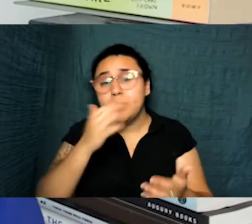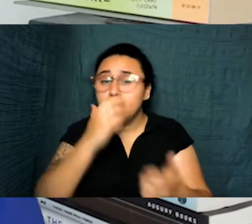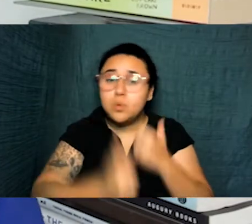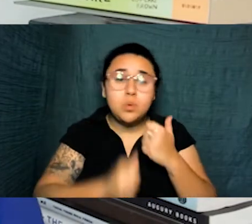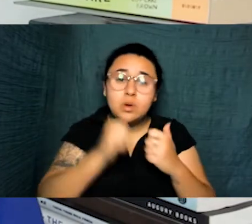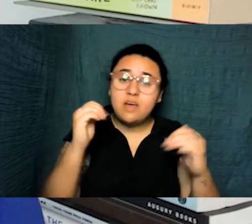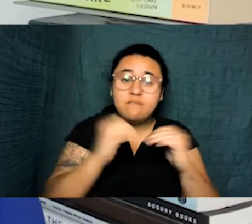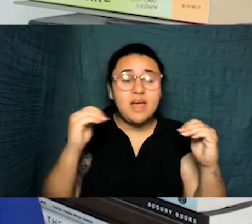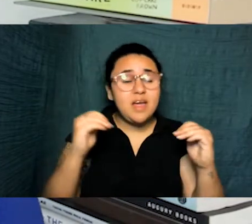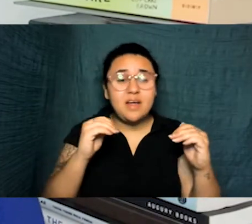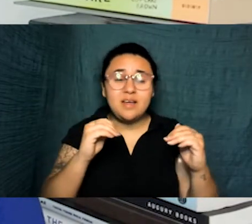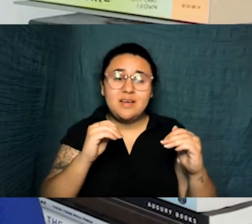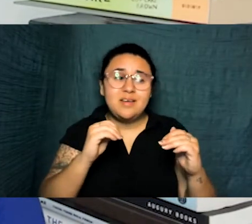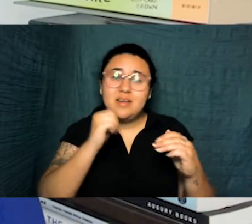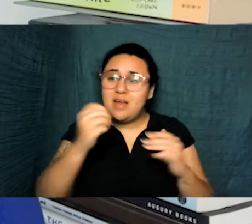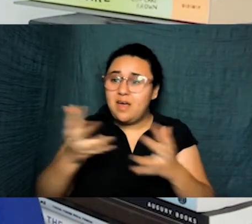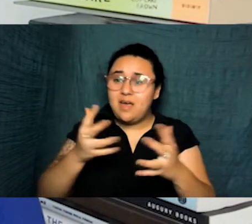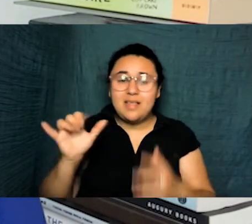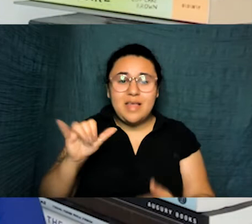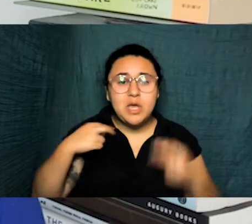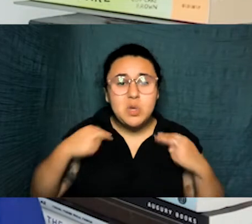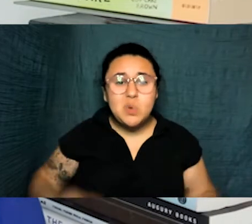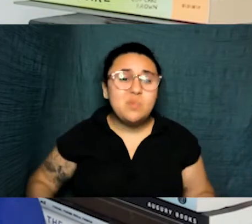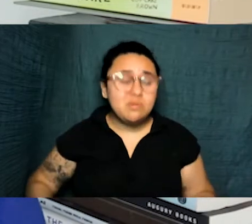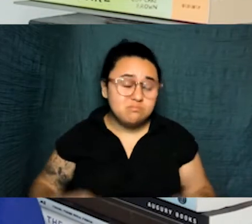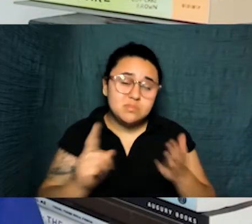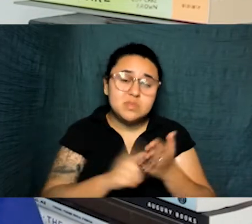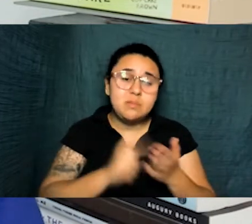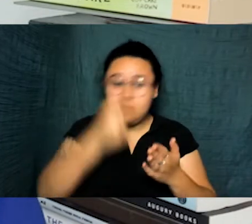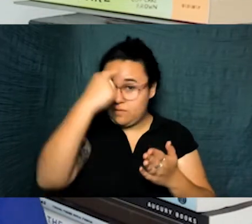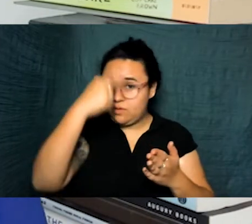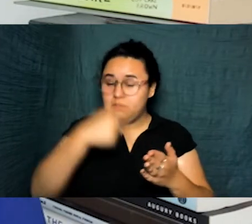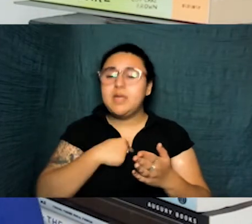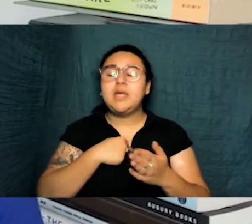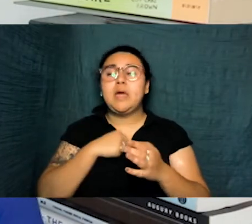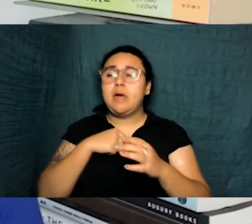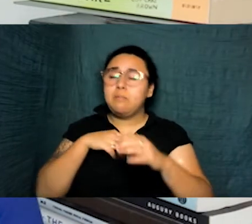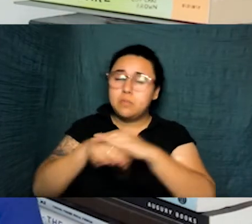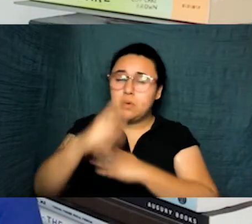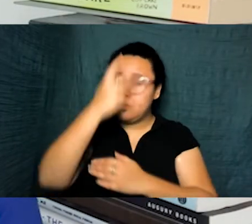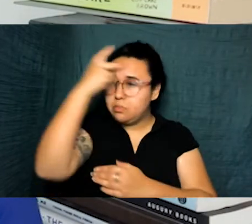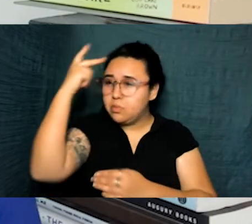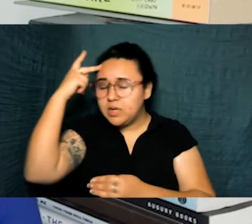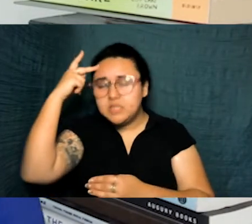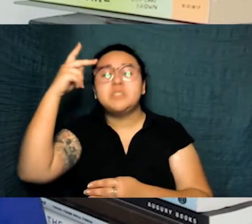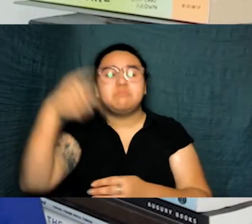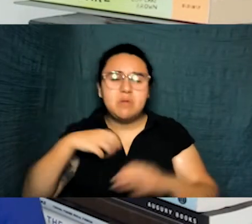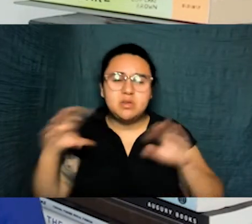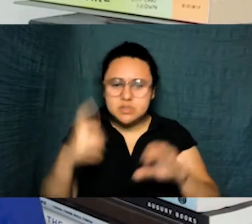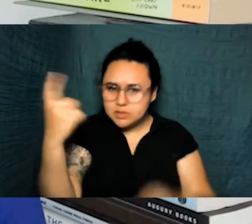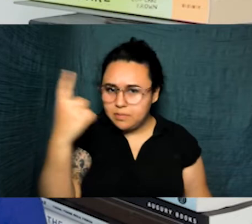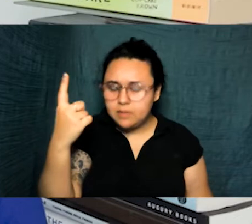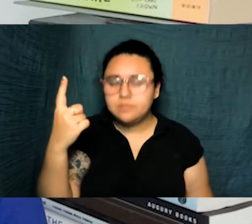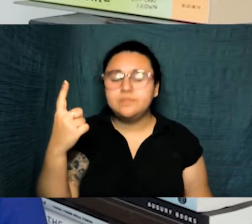at times, but at least for me, I made it mean something. I figure all I have to do to